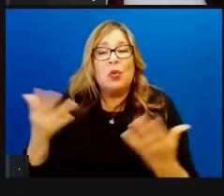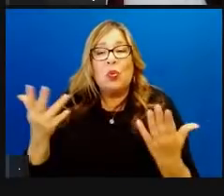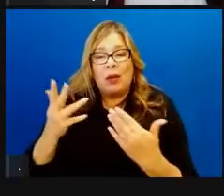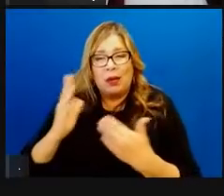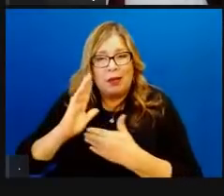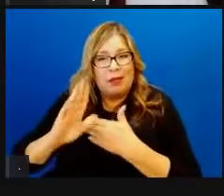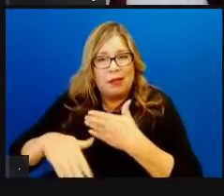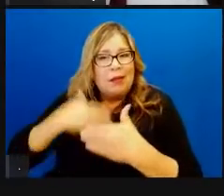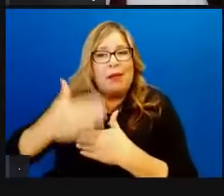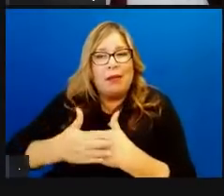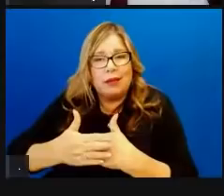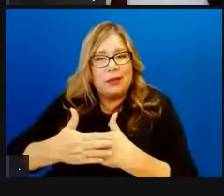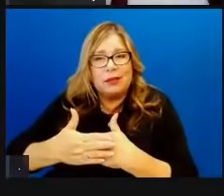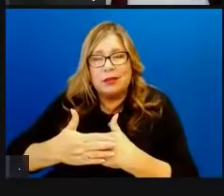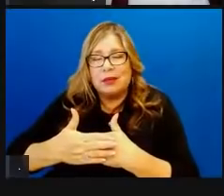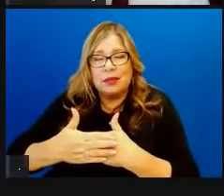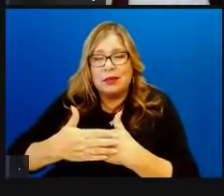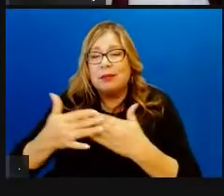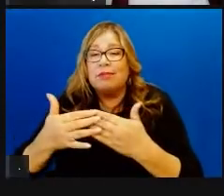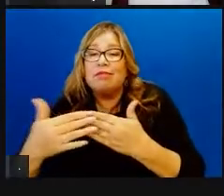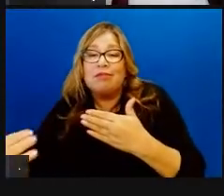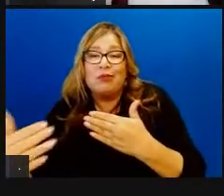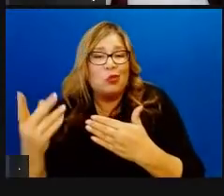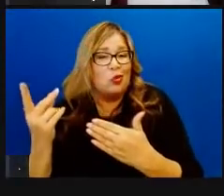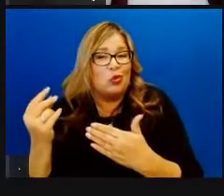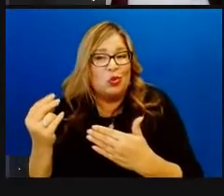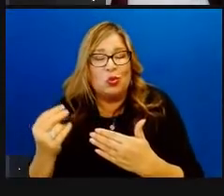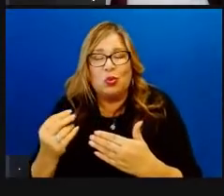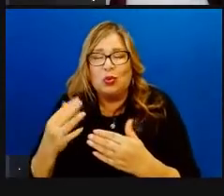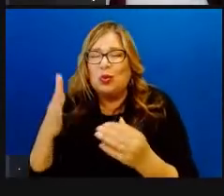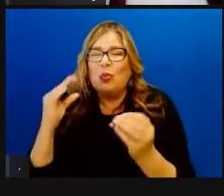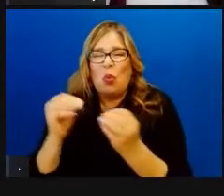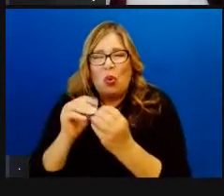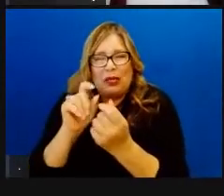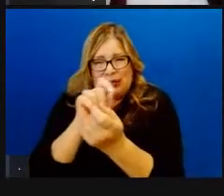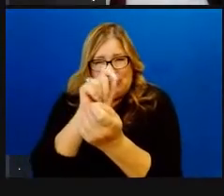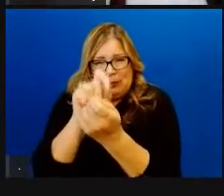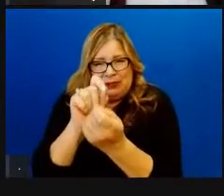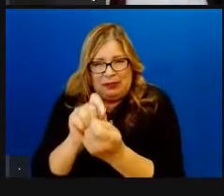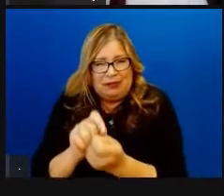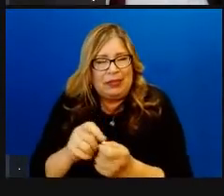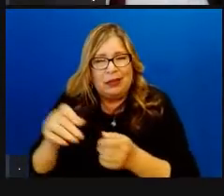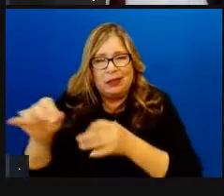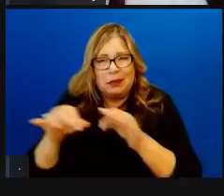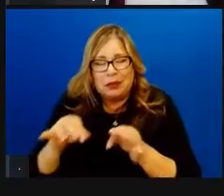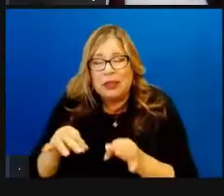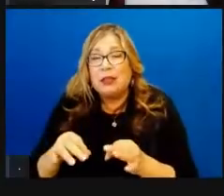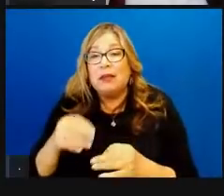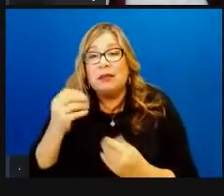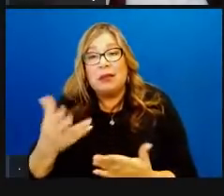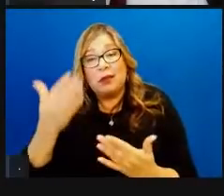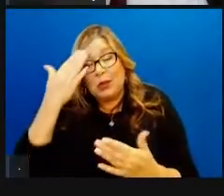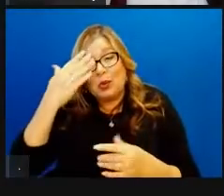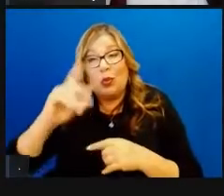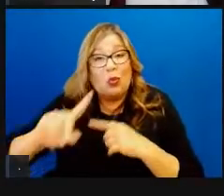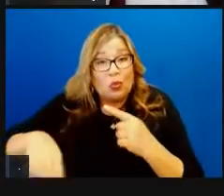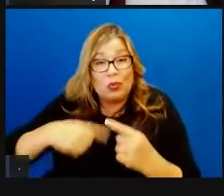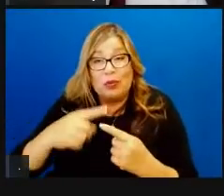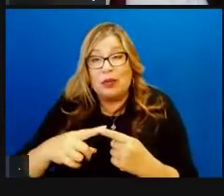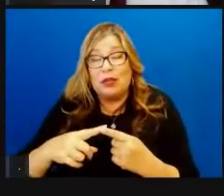next period of time will look like, and with some specificity, give a date when